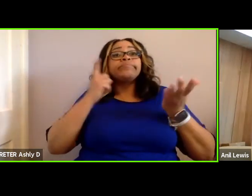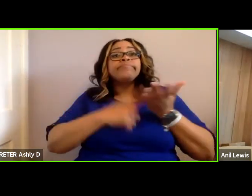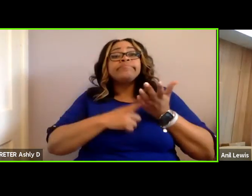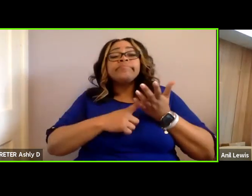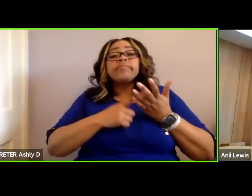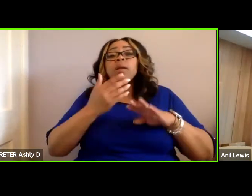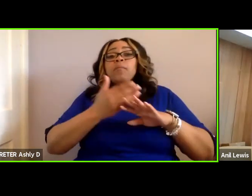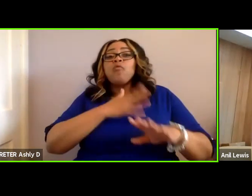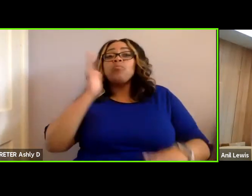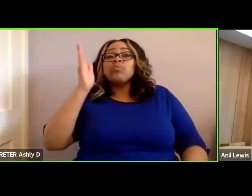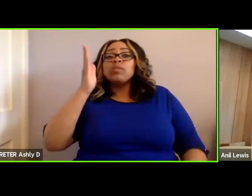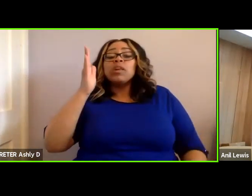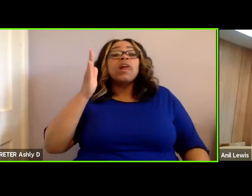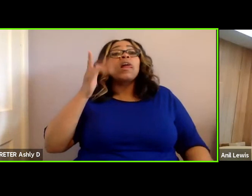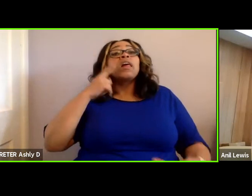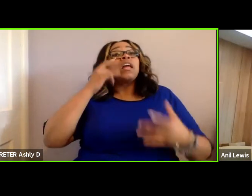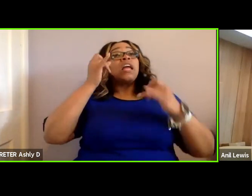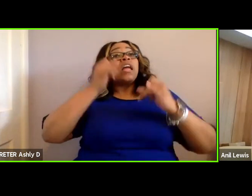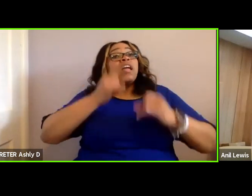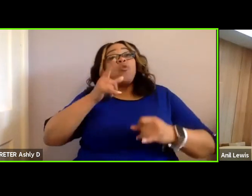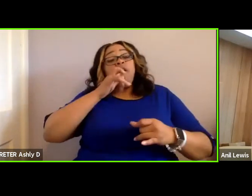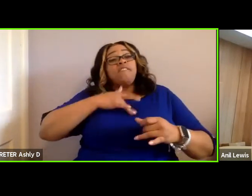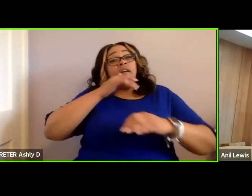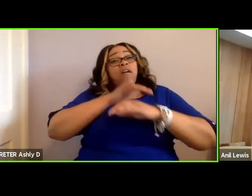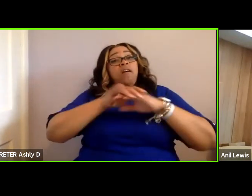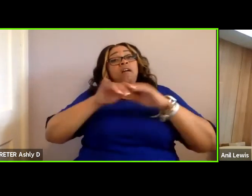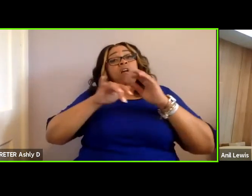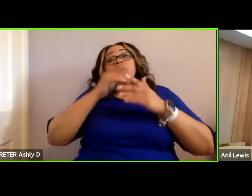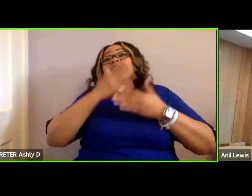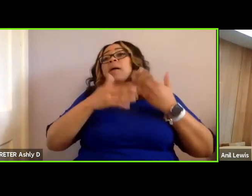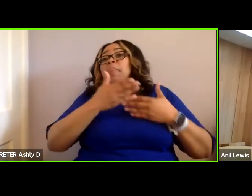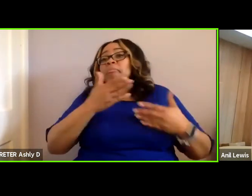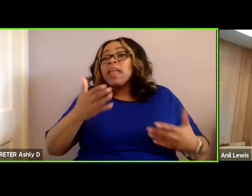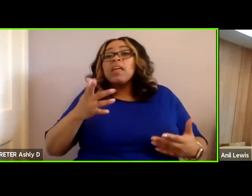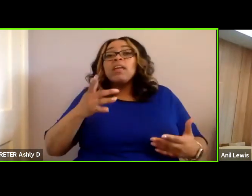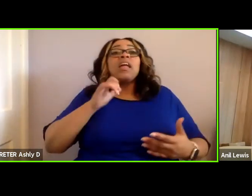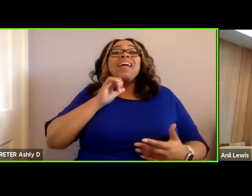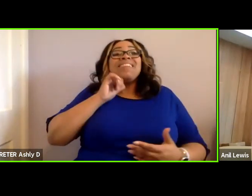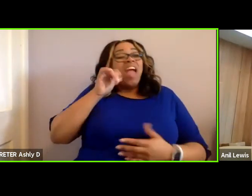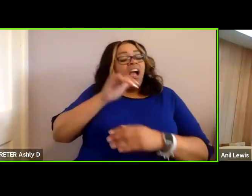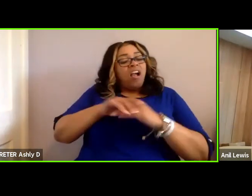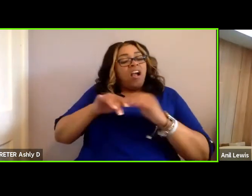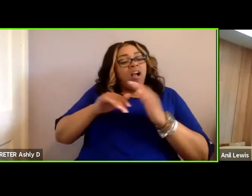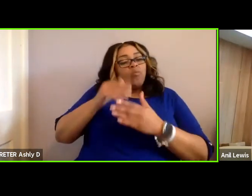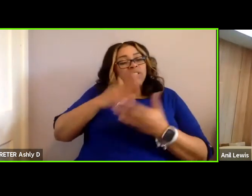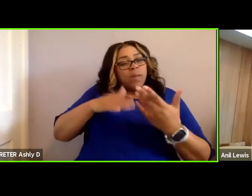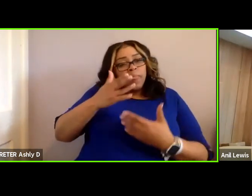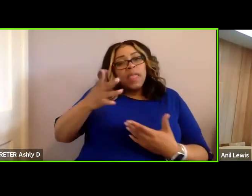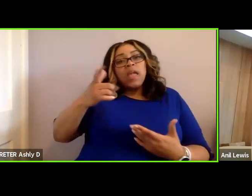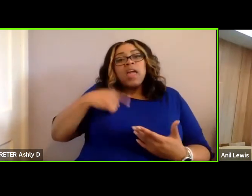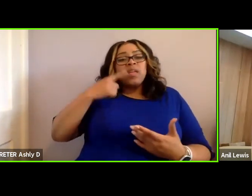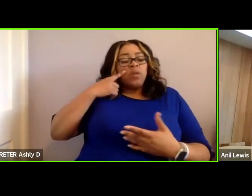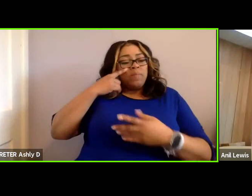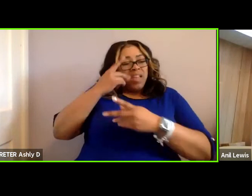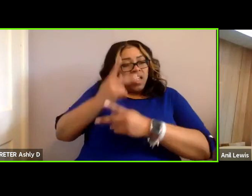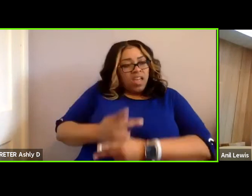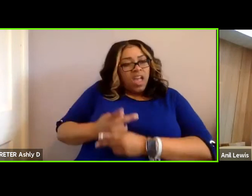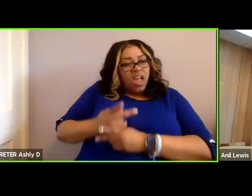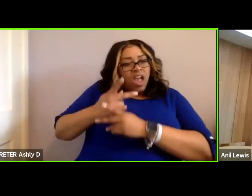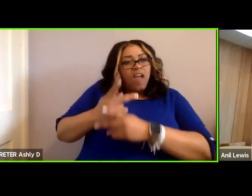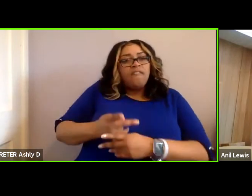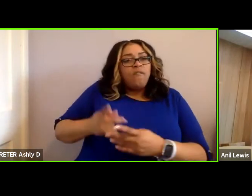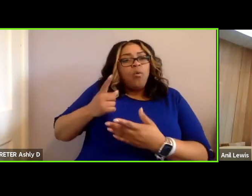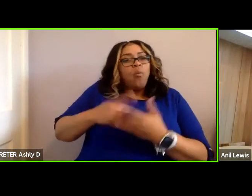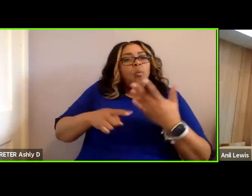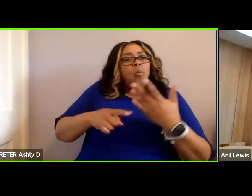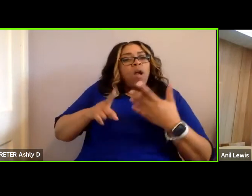around, individuals who felt comfortable about certain things and uncomfortable about certain things. And I think we have to be careful about what should be